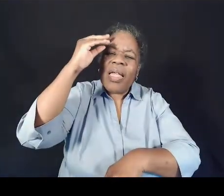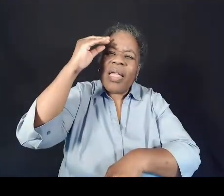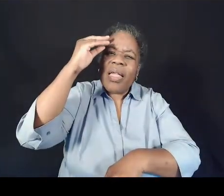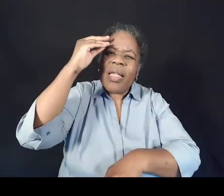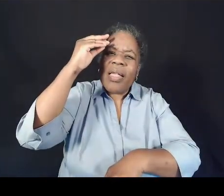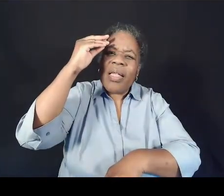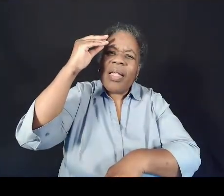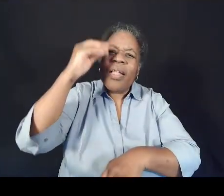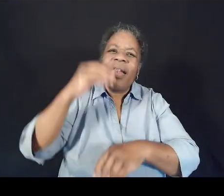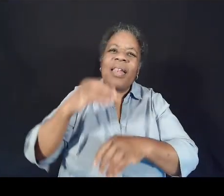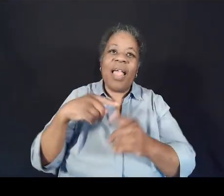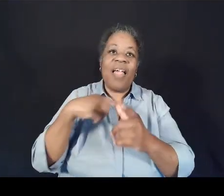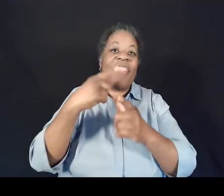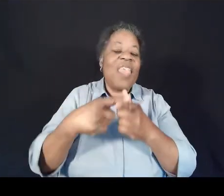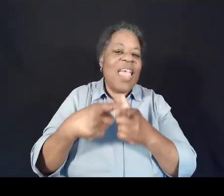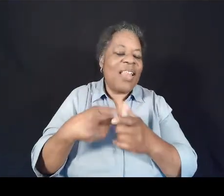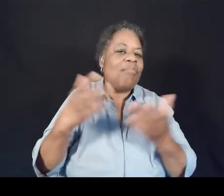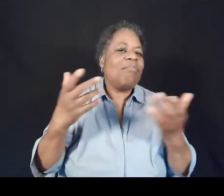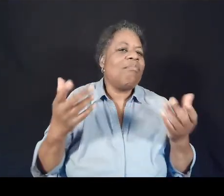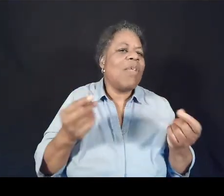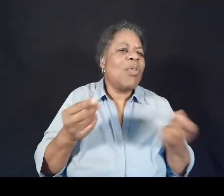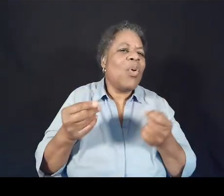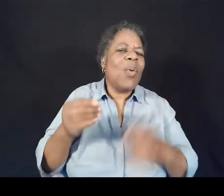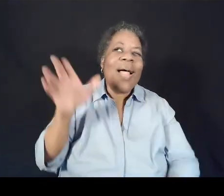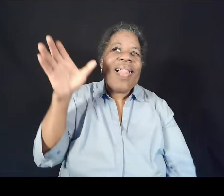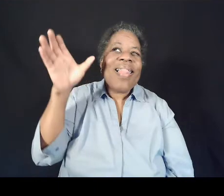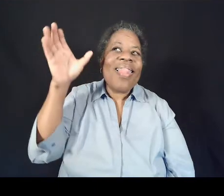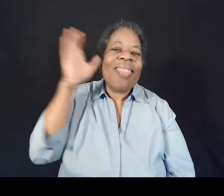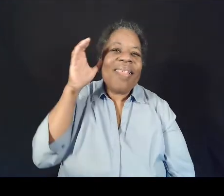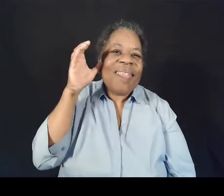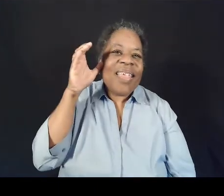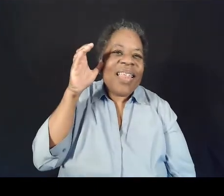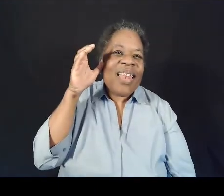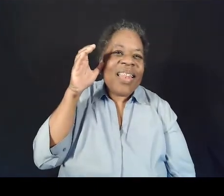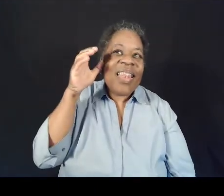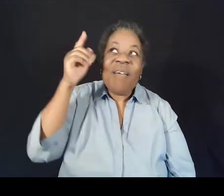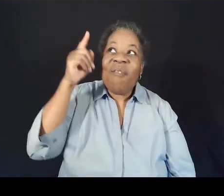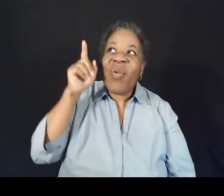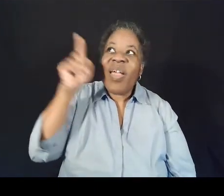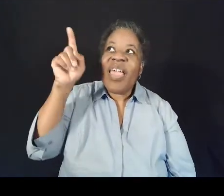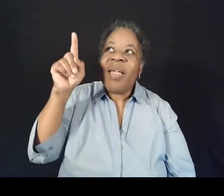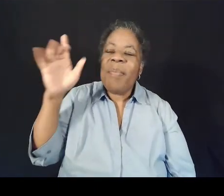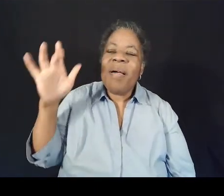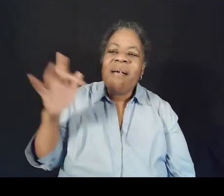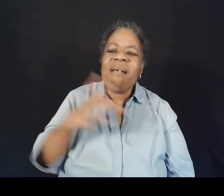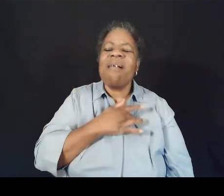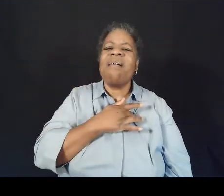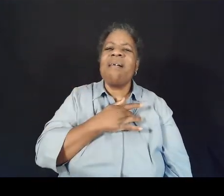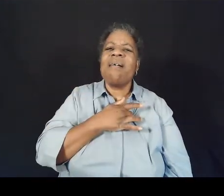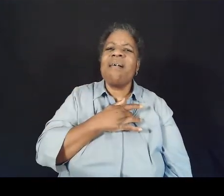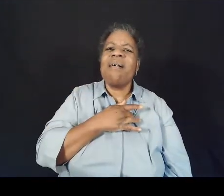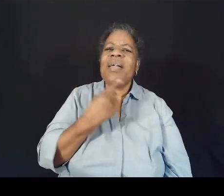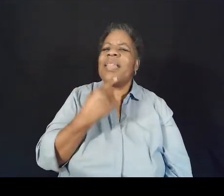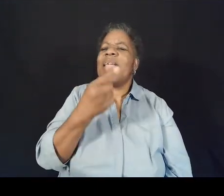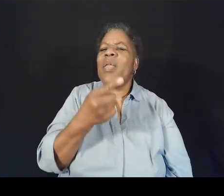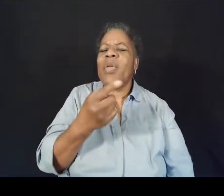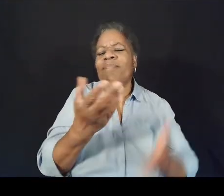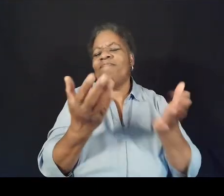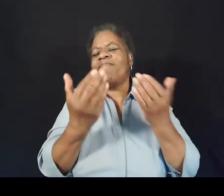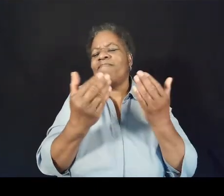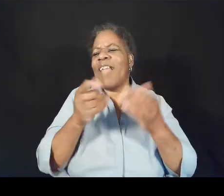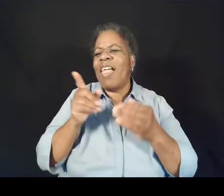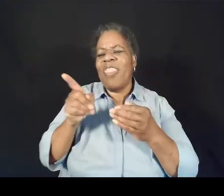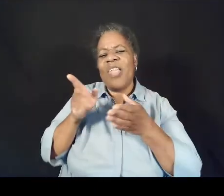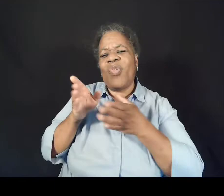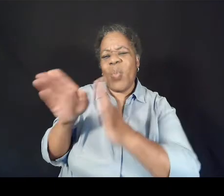And then listen for the still small voice of God saying, "This is the way. Walk